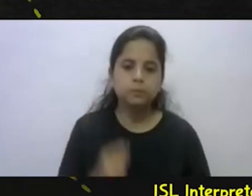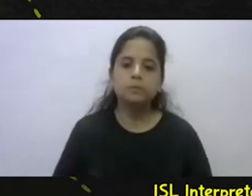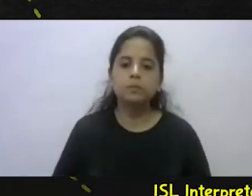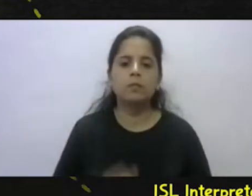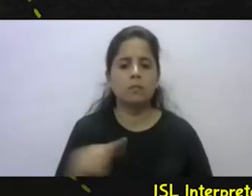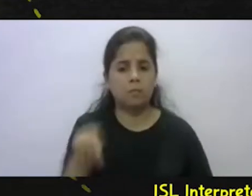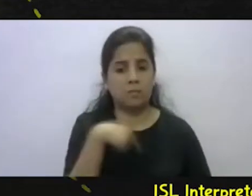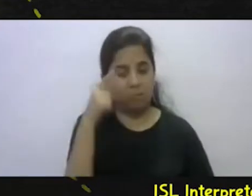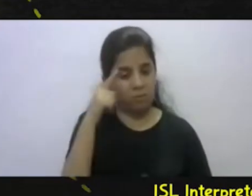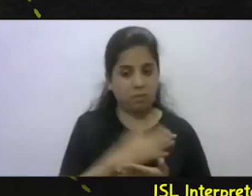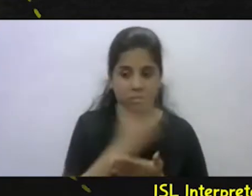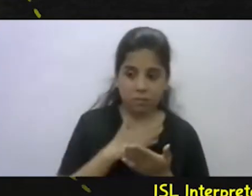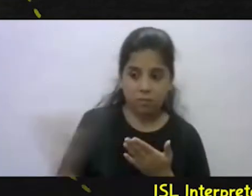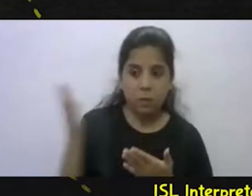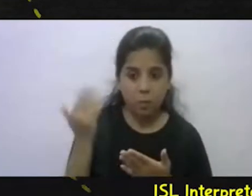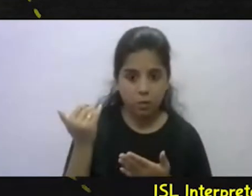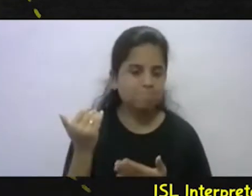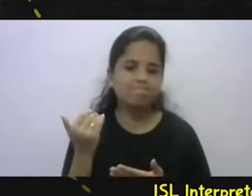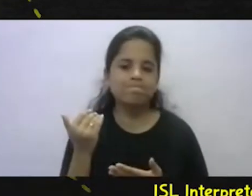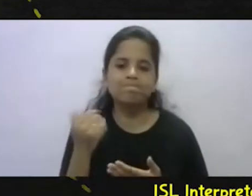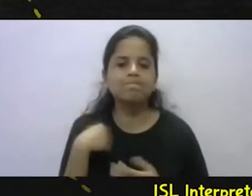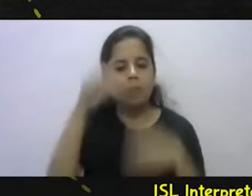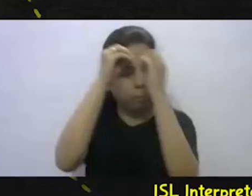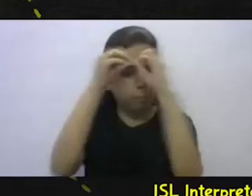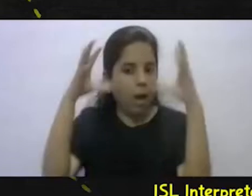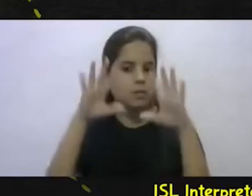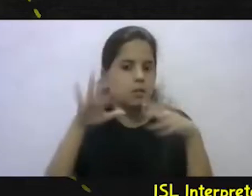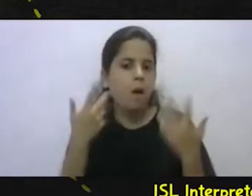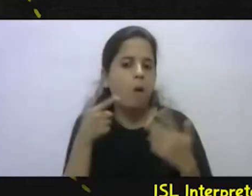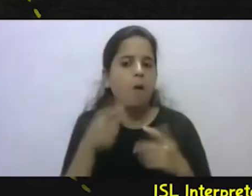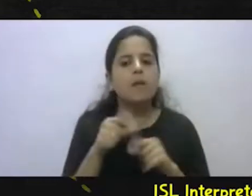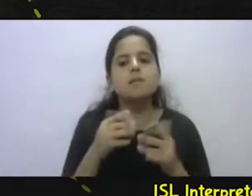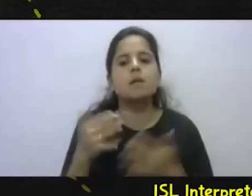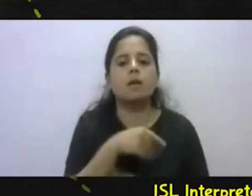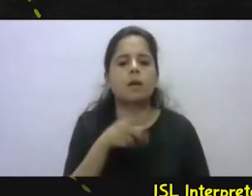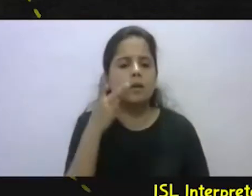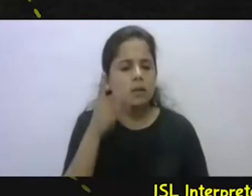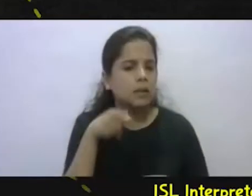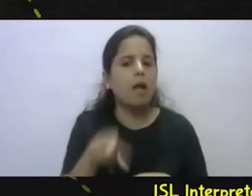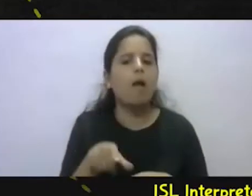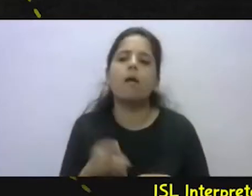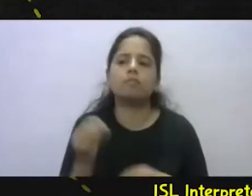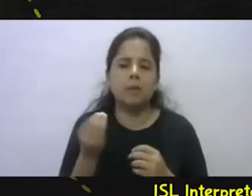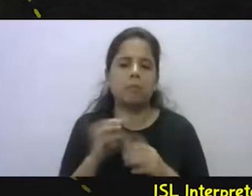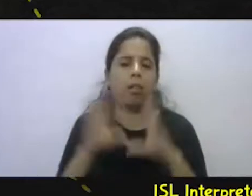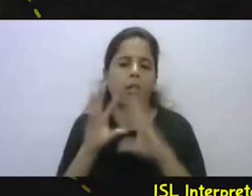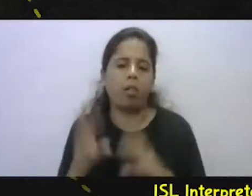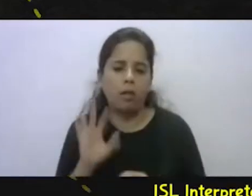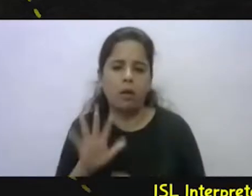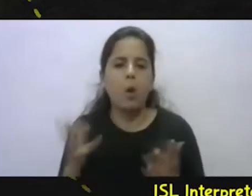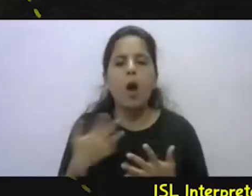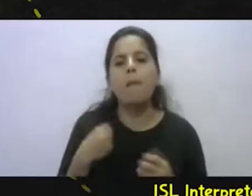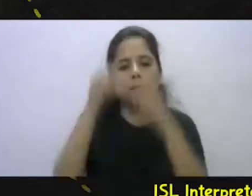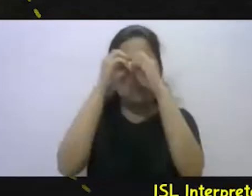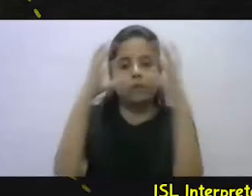be removed from how we even imagine data. So I think there is a lack of imagination of what kind of data